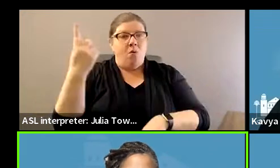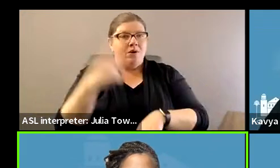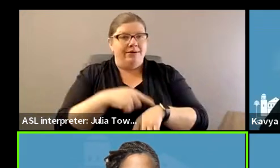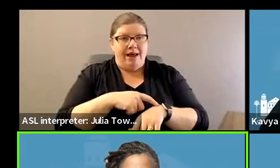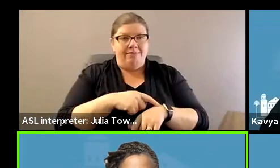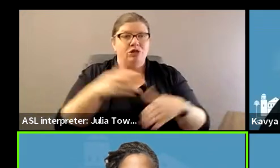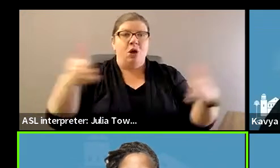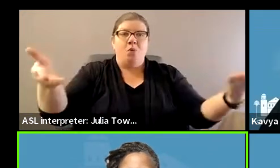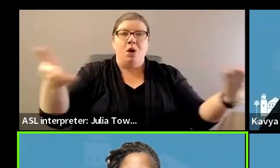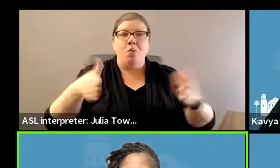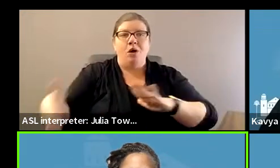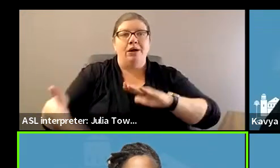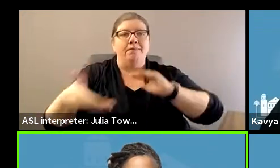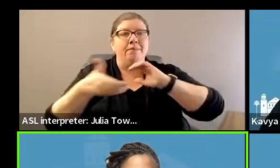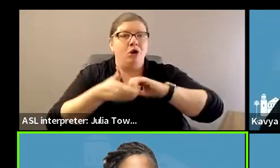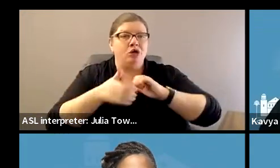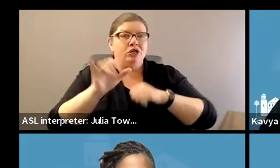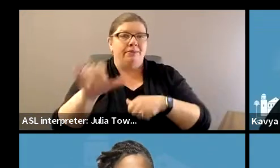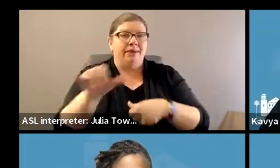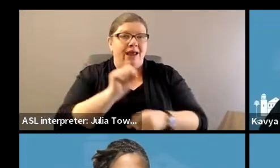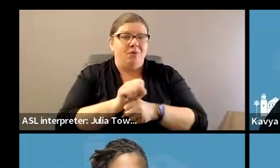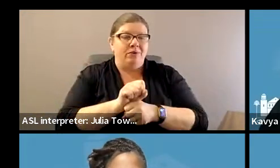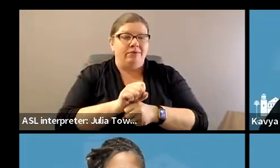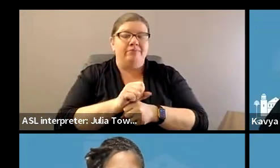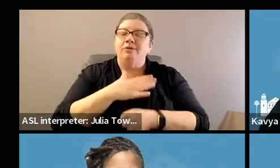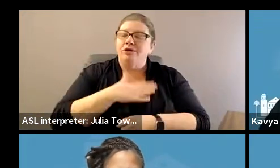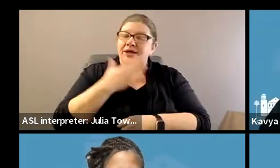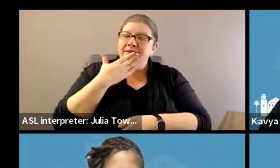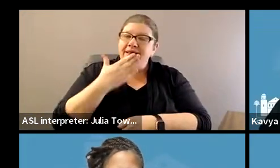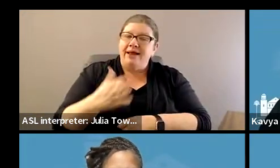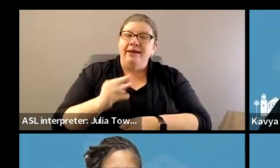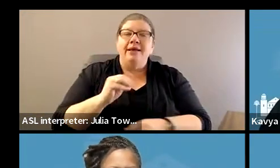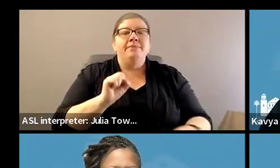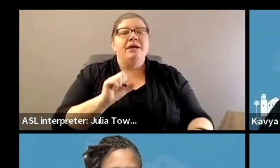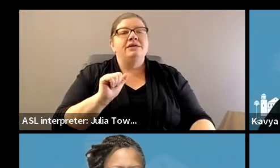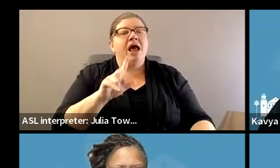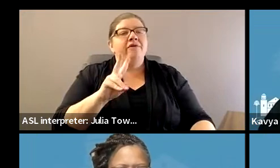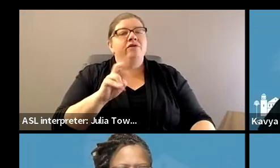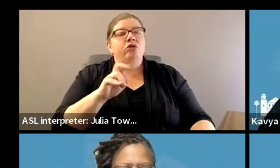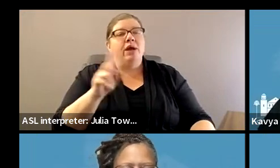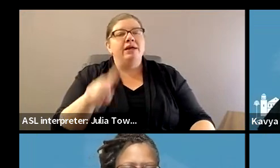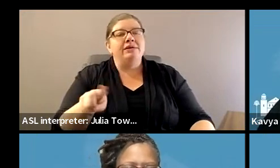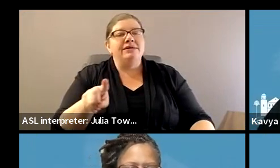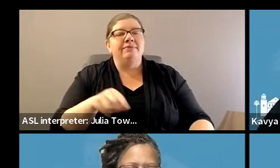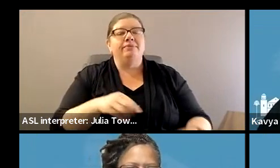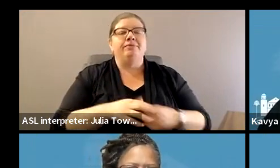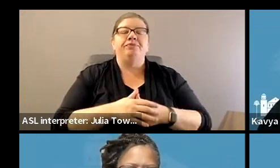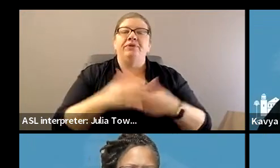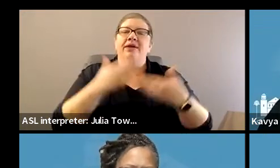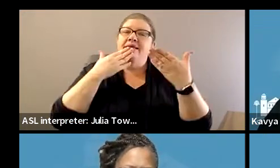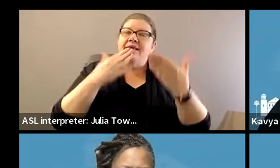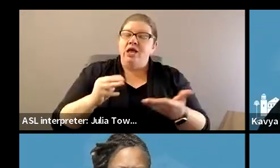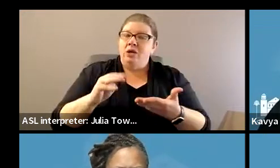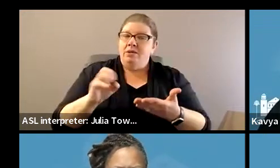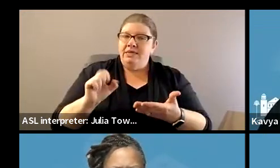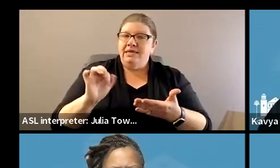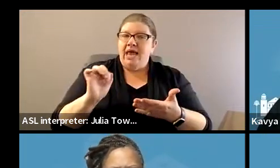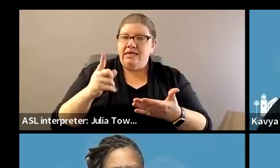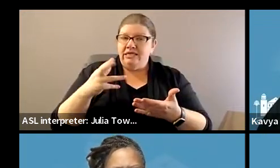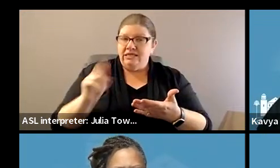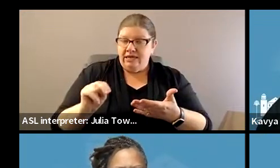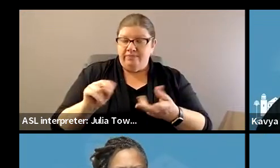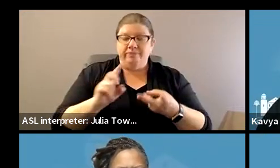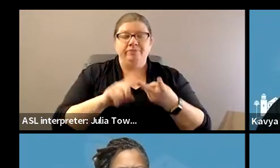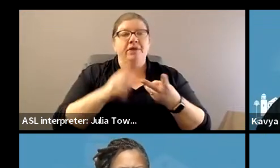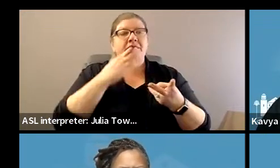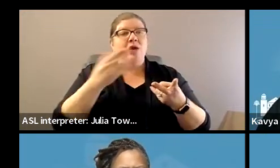we welcome partnership in that work. Appreciate that. Ms. Alvarez? Yes, thank you, Ms. Edison, and also thank